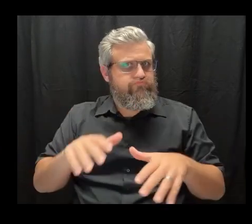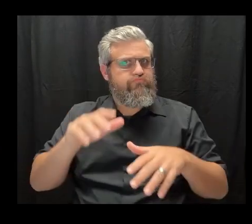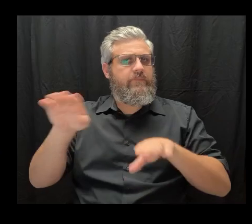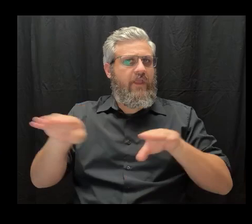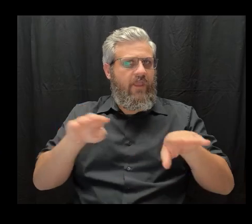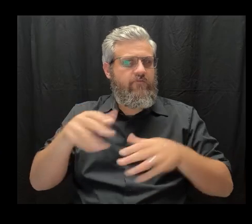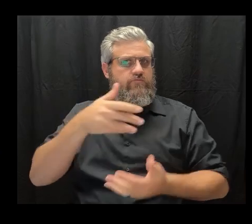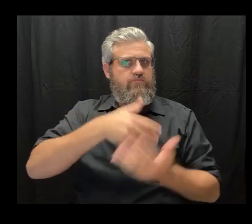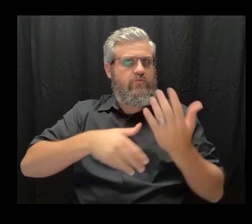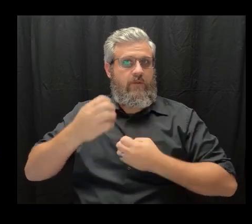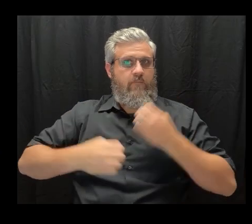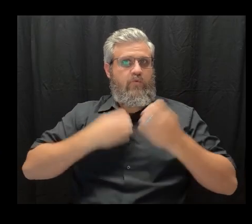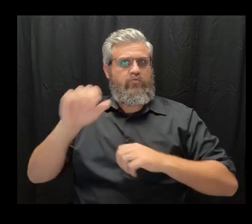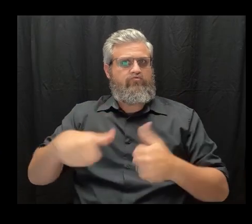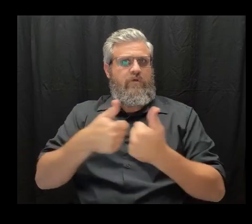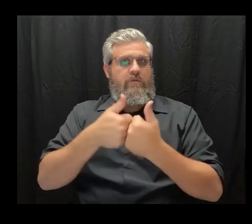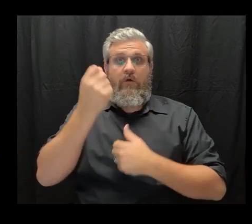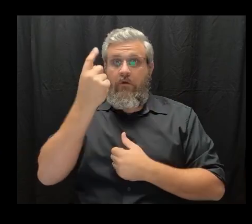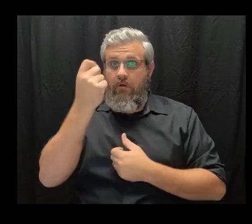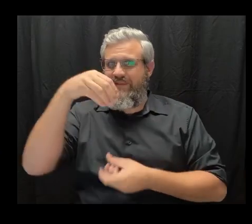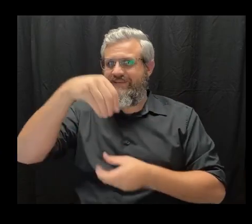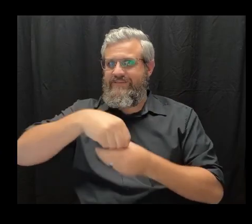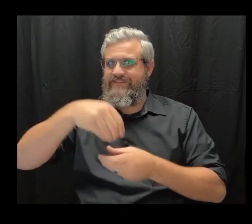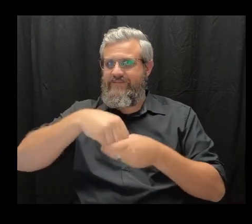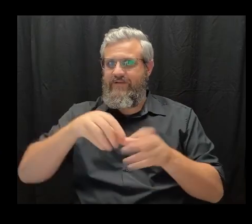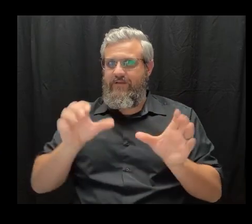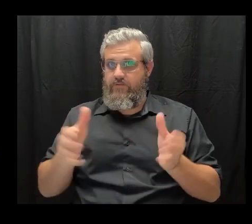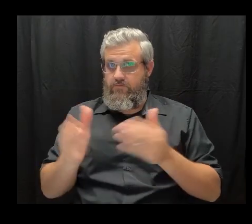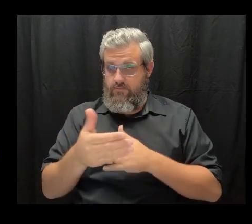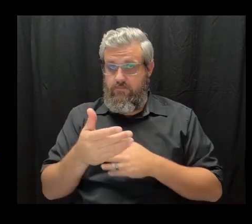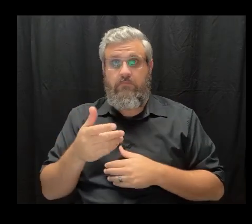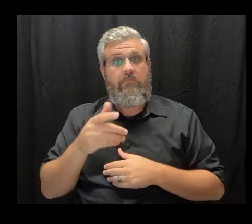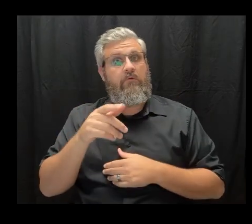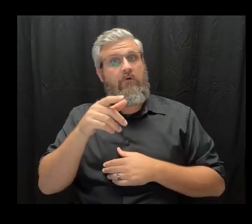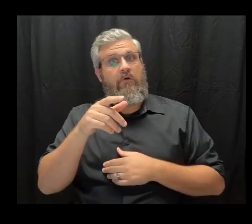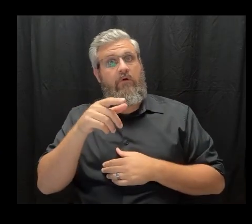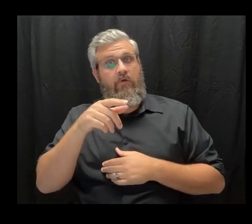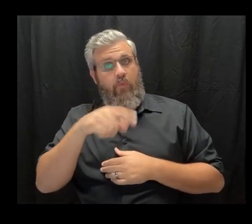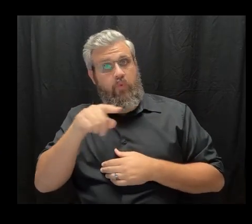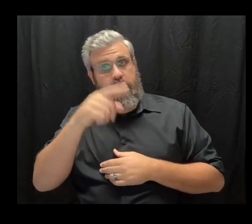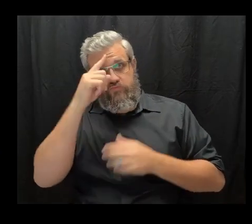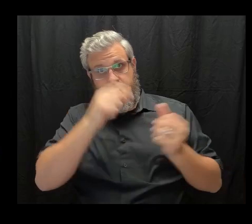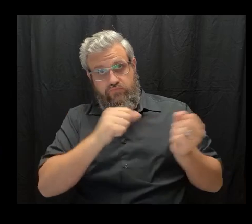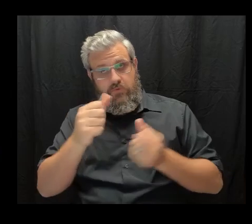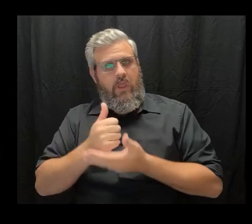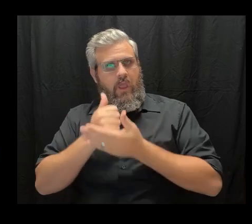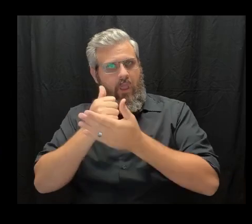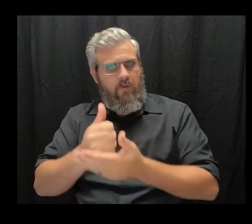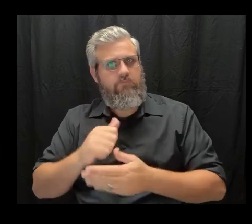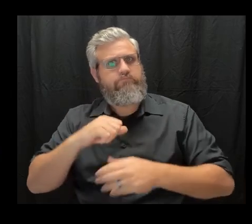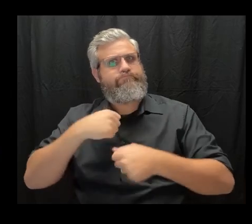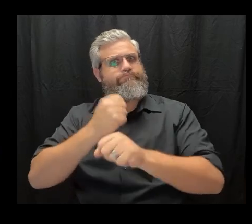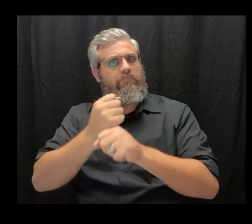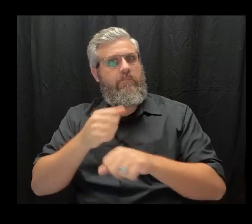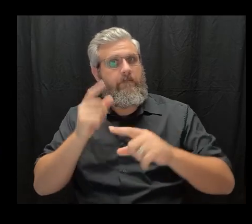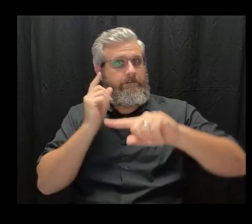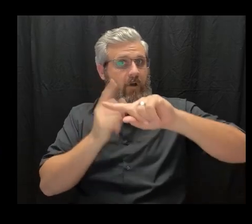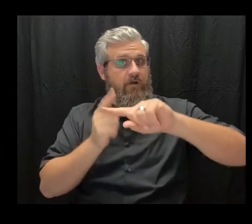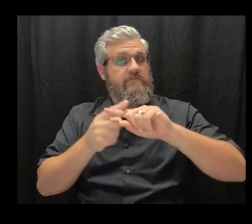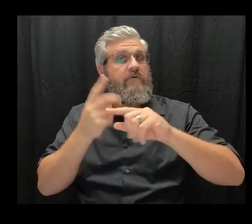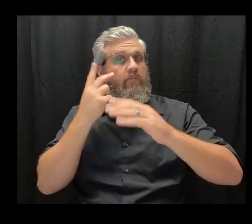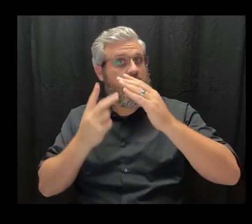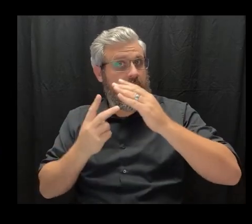classroom. These strategies help create positive, predictable, and engaging learning environments where all students can